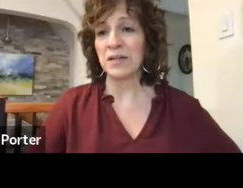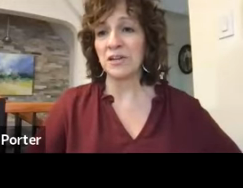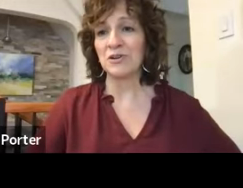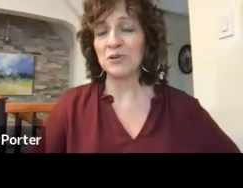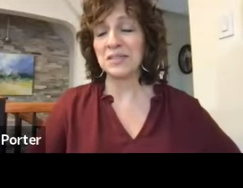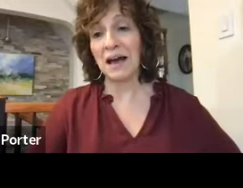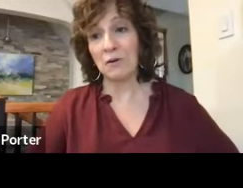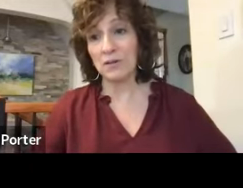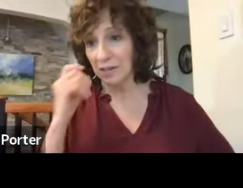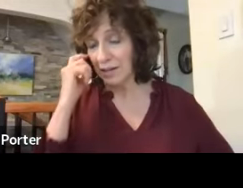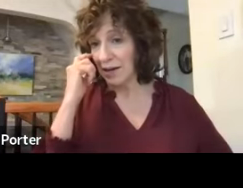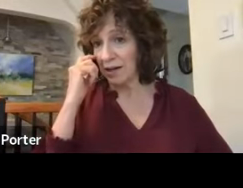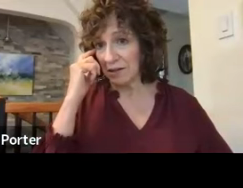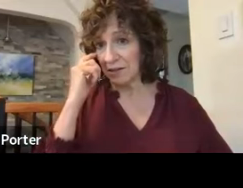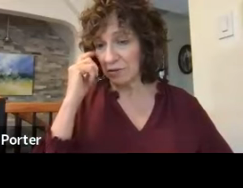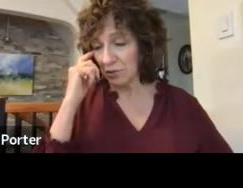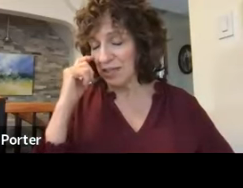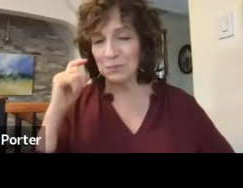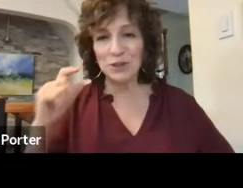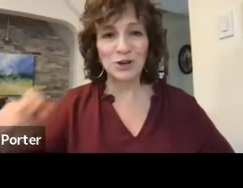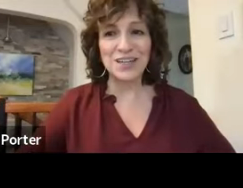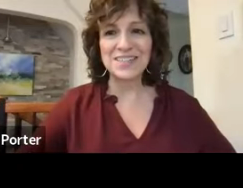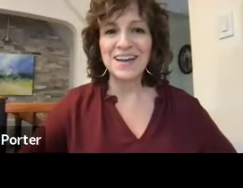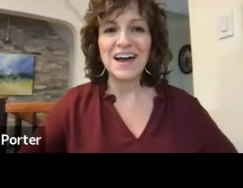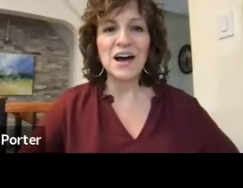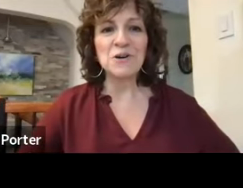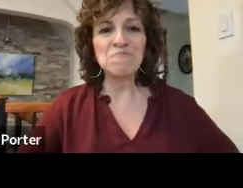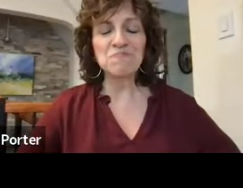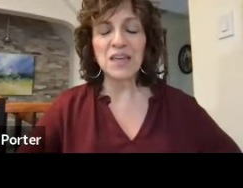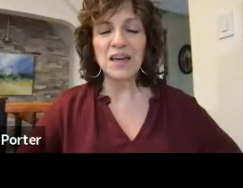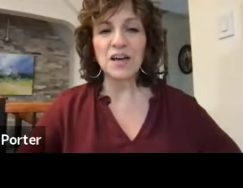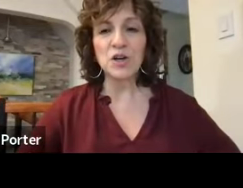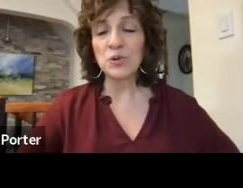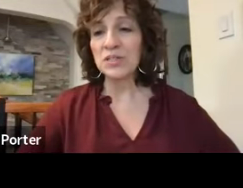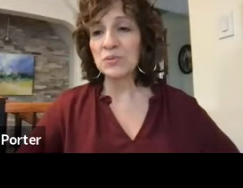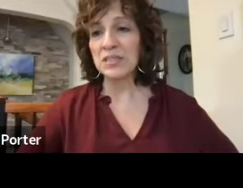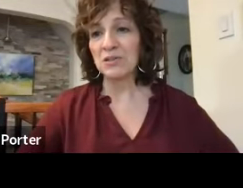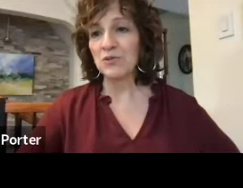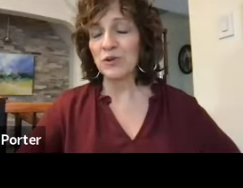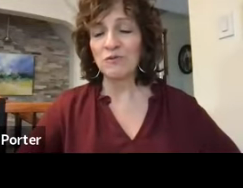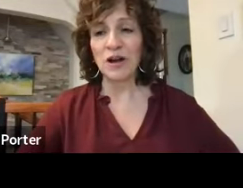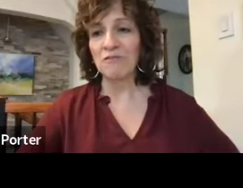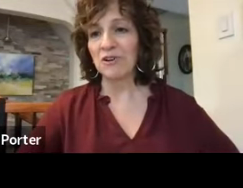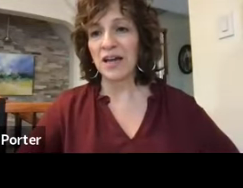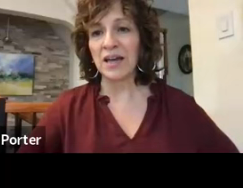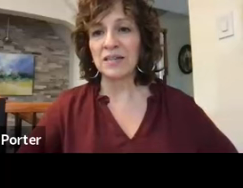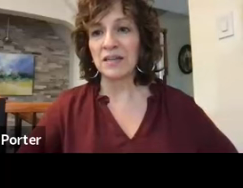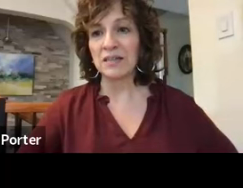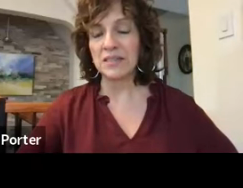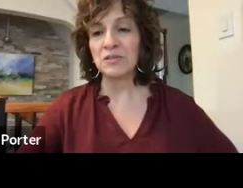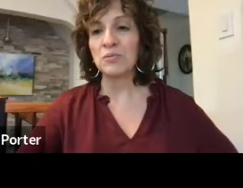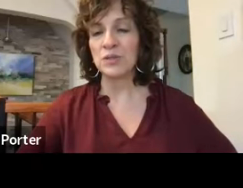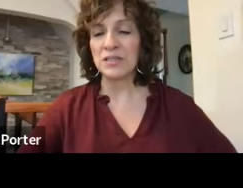young man here, who is now also in his mid-30s. Chris was Daniel's friend forever,